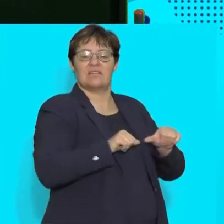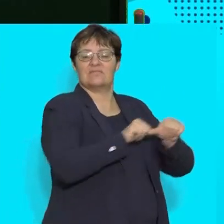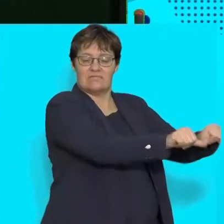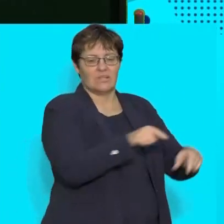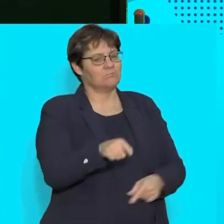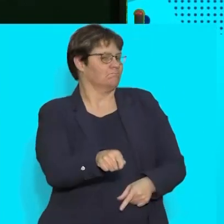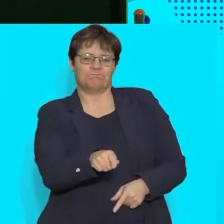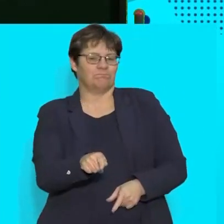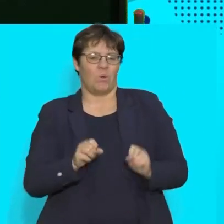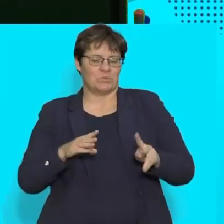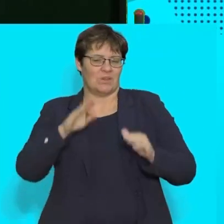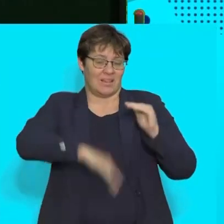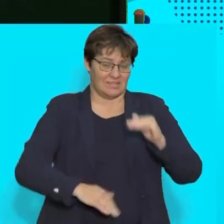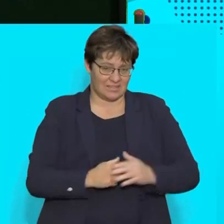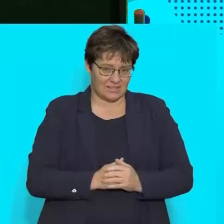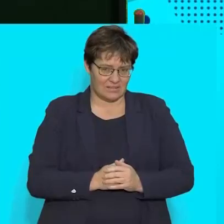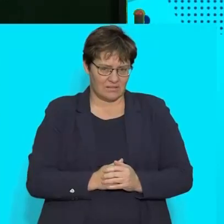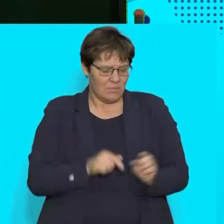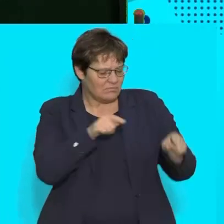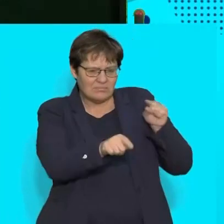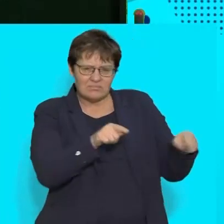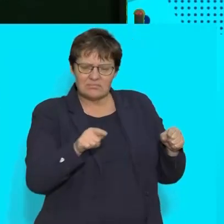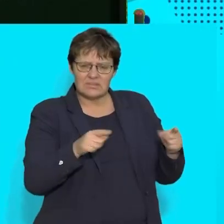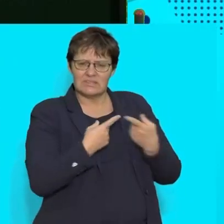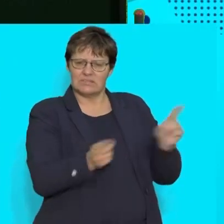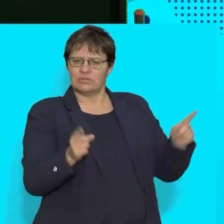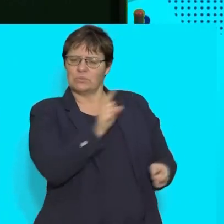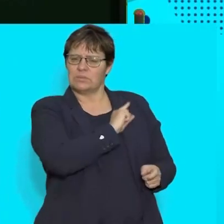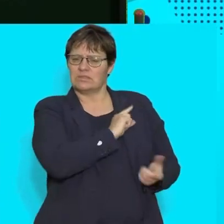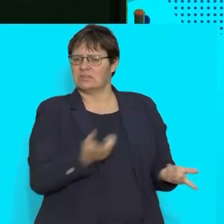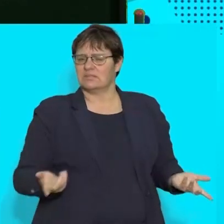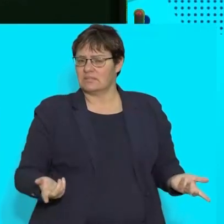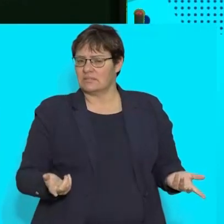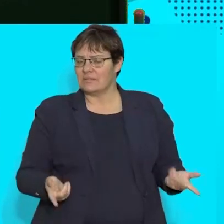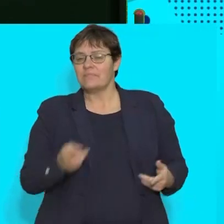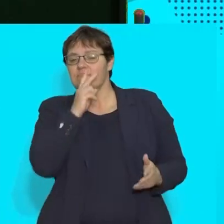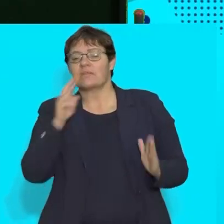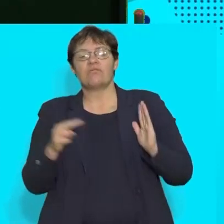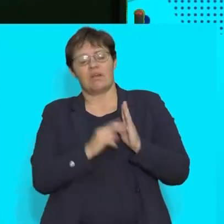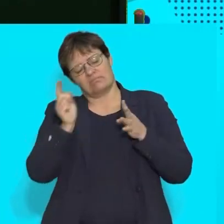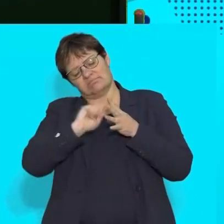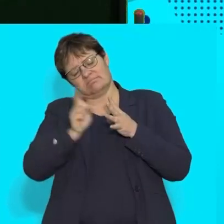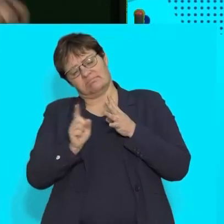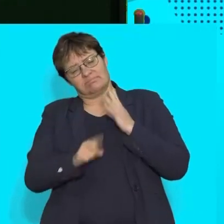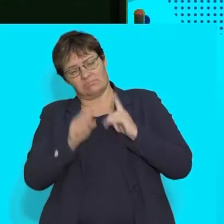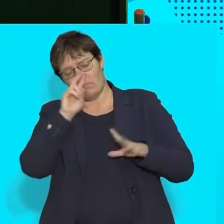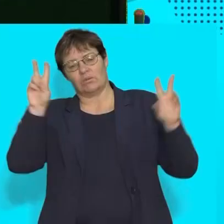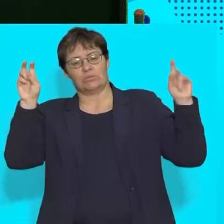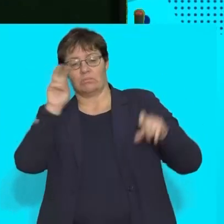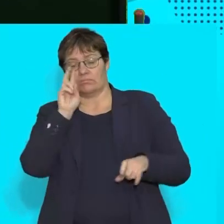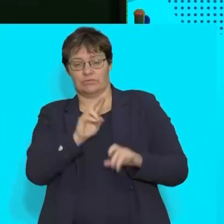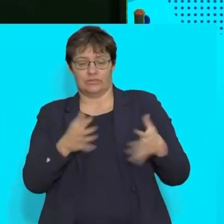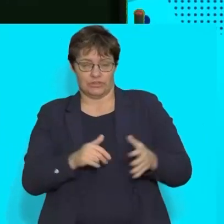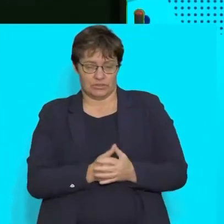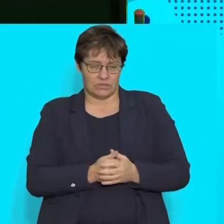surviving. The question is, what makes individuals different? And that can be reflected on several topics that we've looked